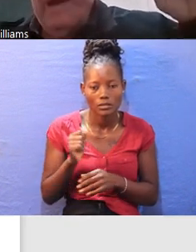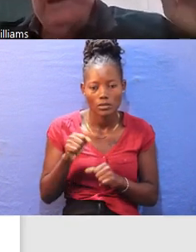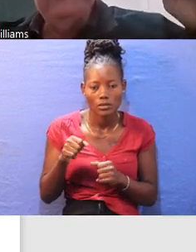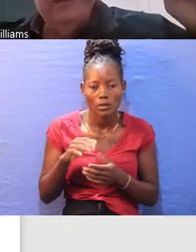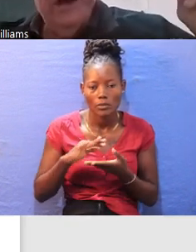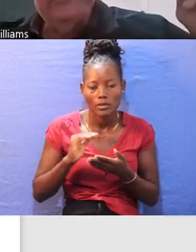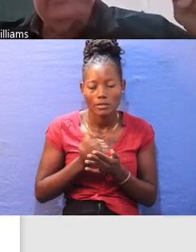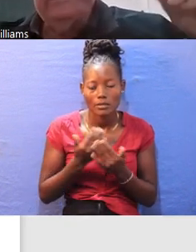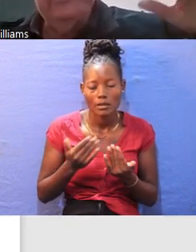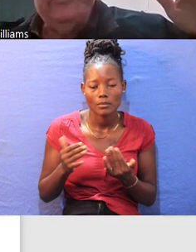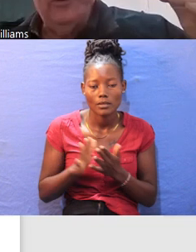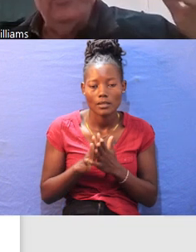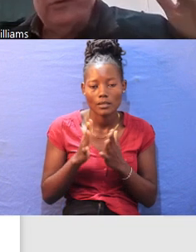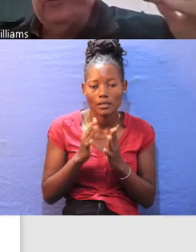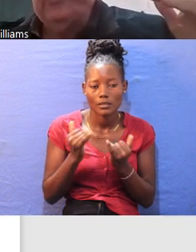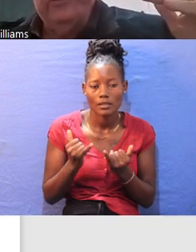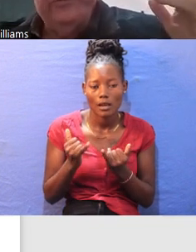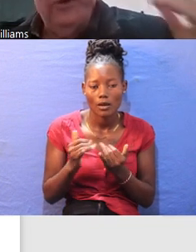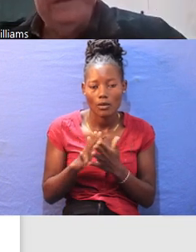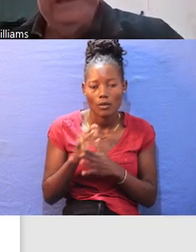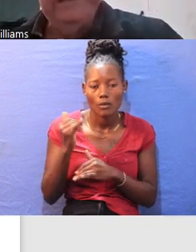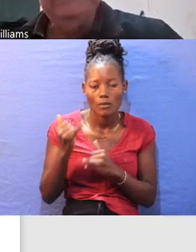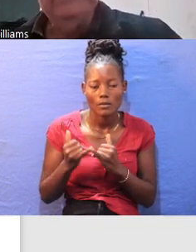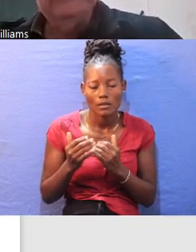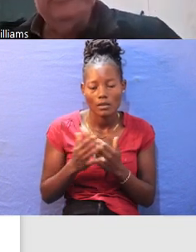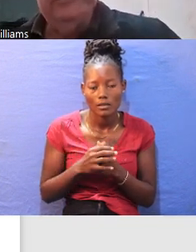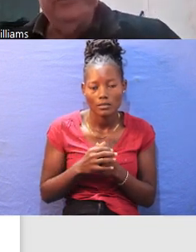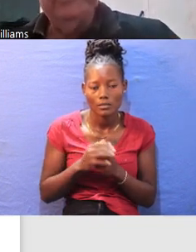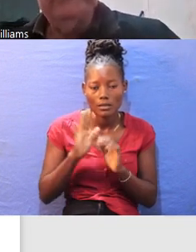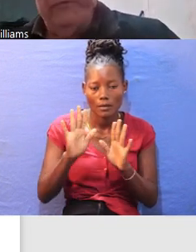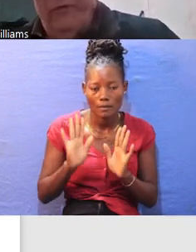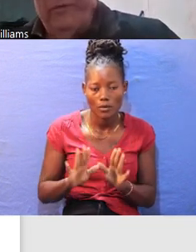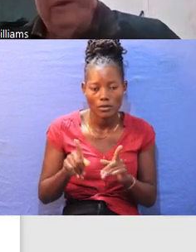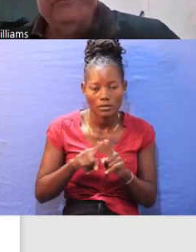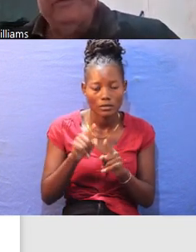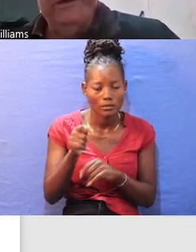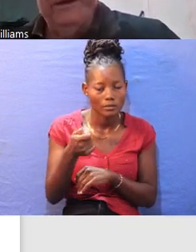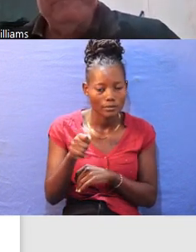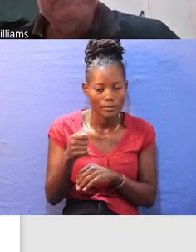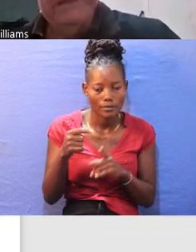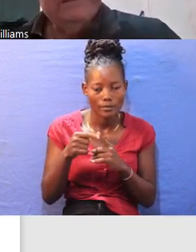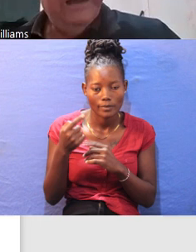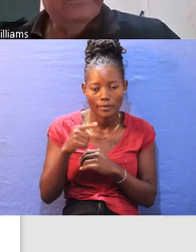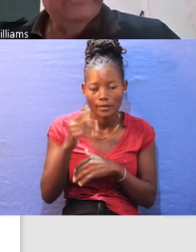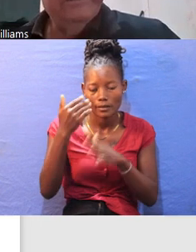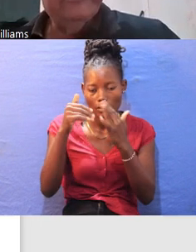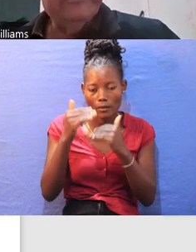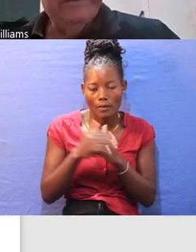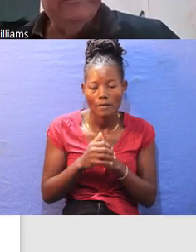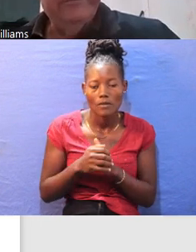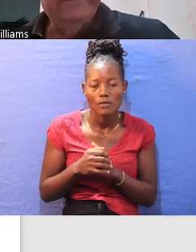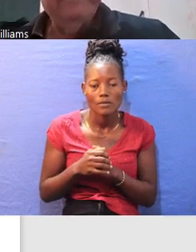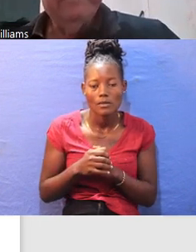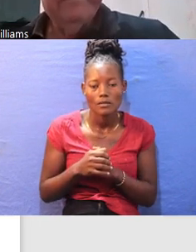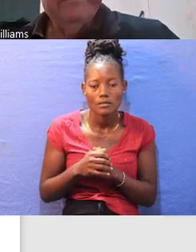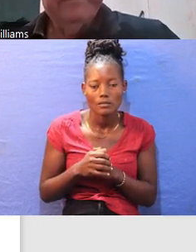So max velocity is so crucial and so key to your performance. Kyle, go to the next screen